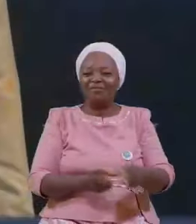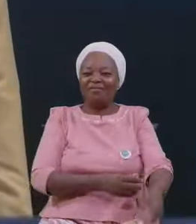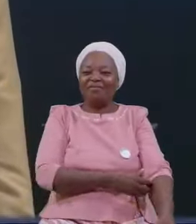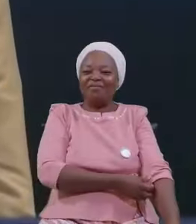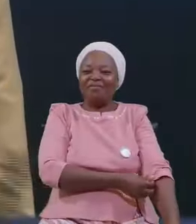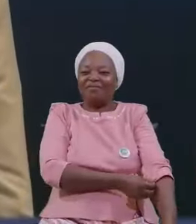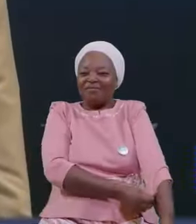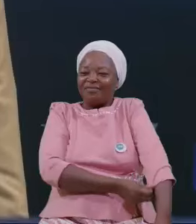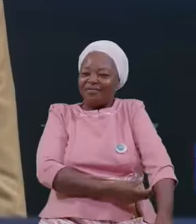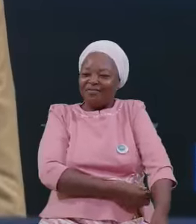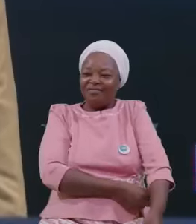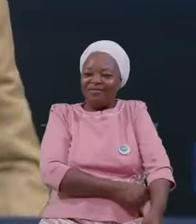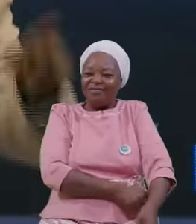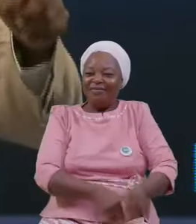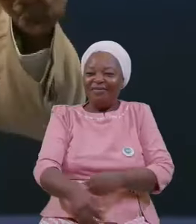I will receive.